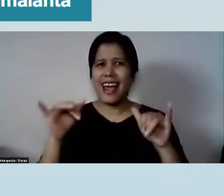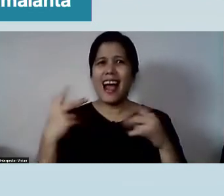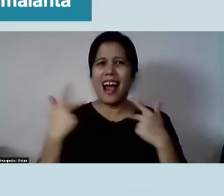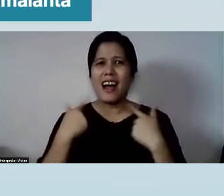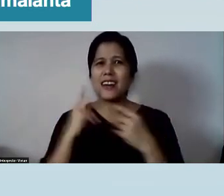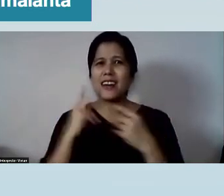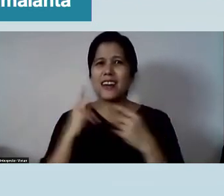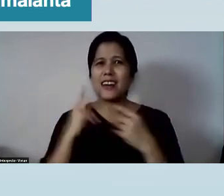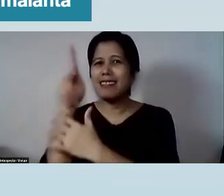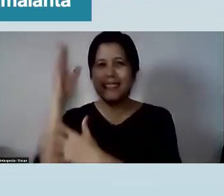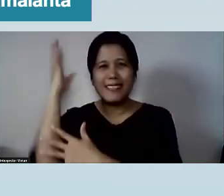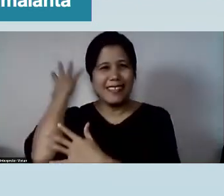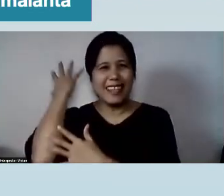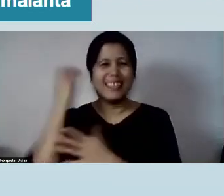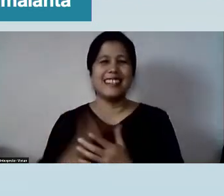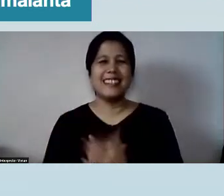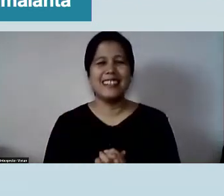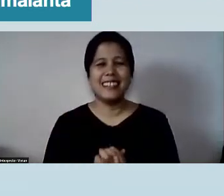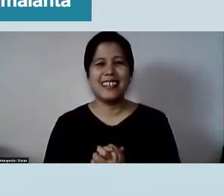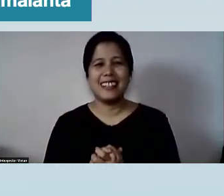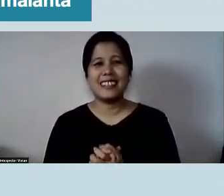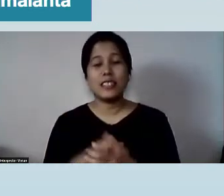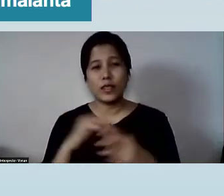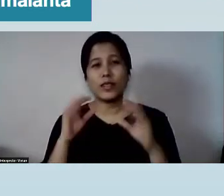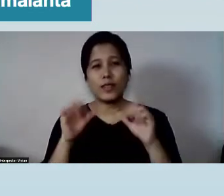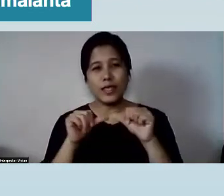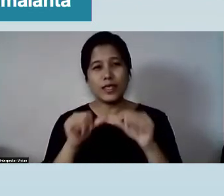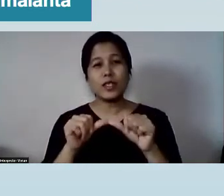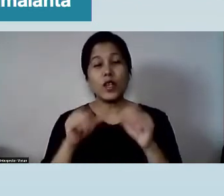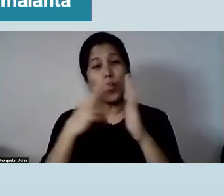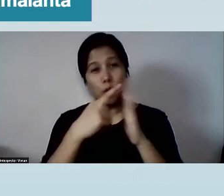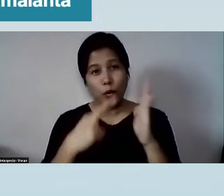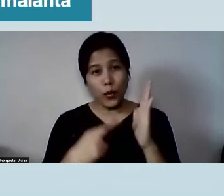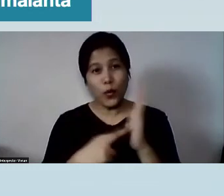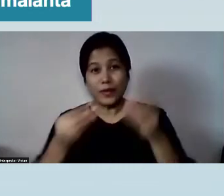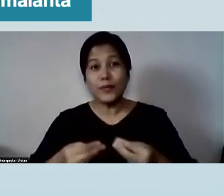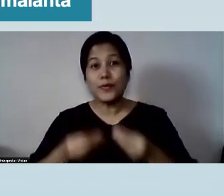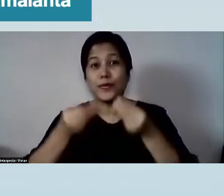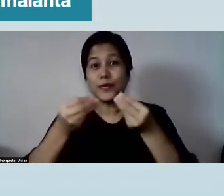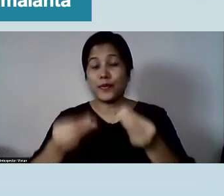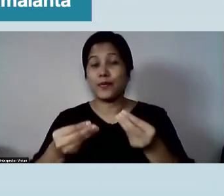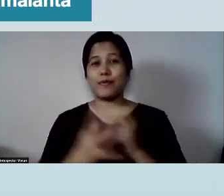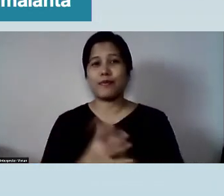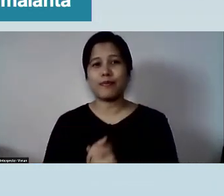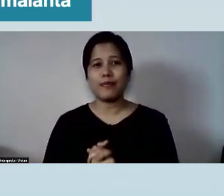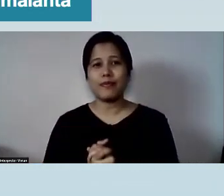ba? Identify expectations, establish consistent rules, and provide clear instructions.